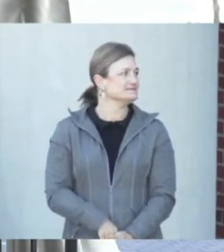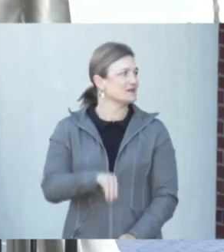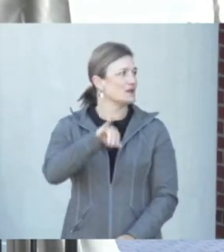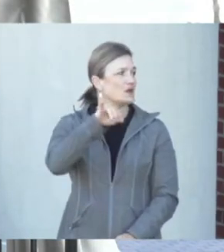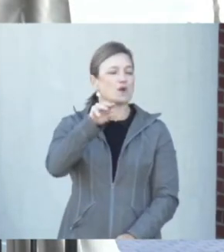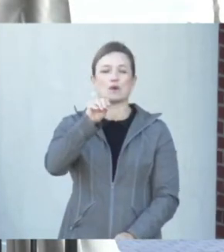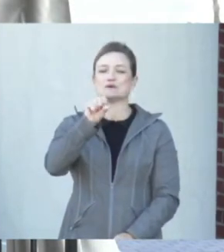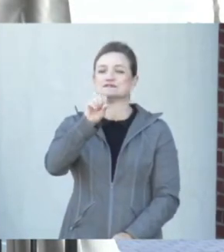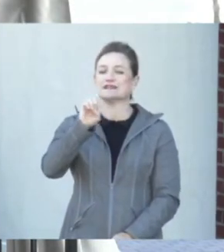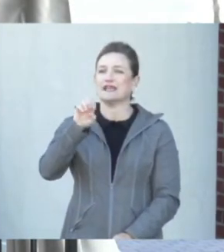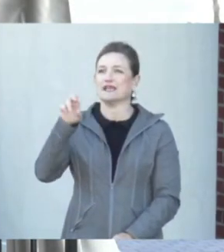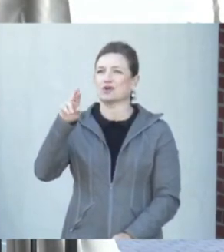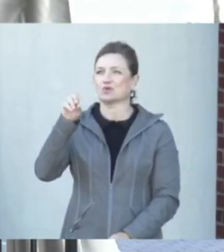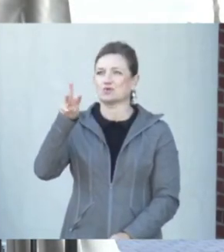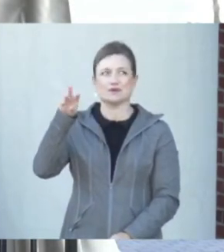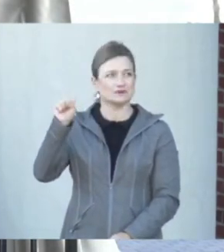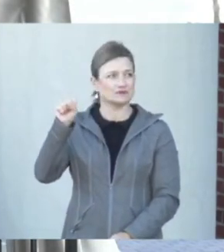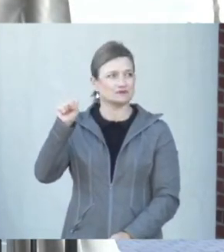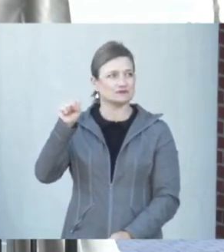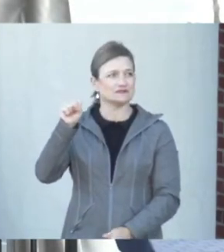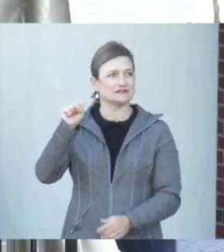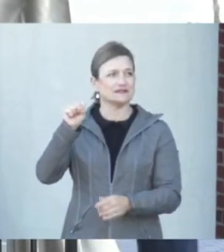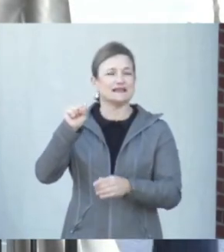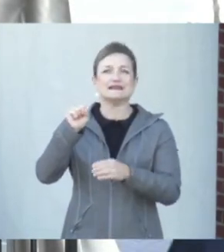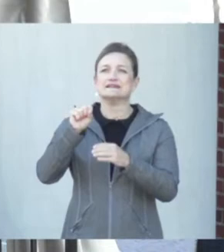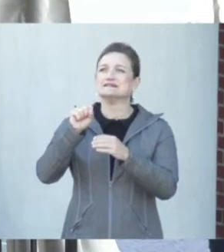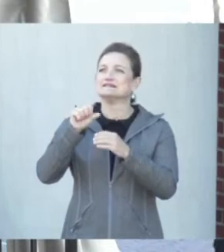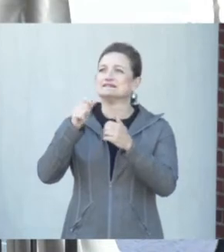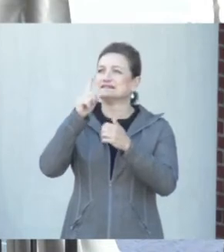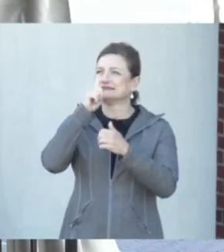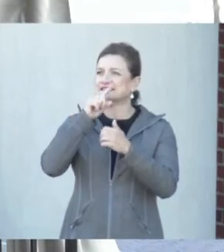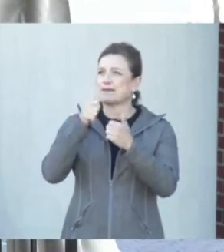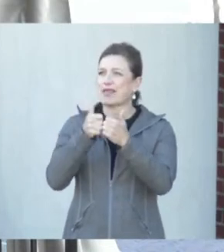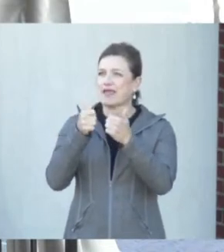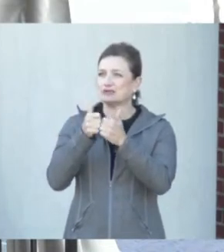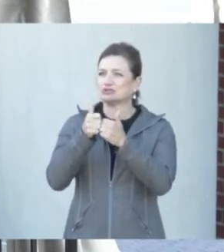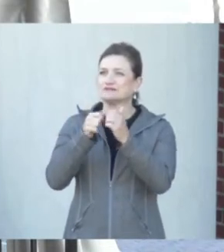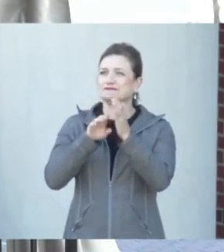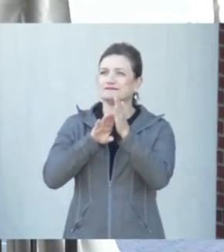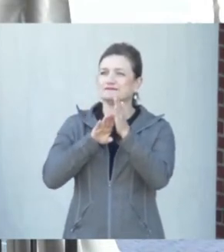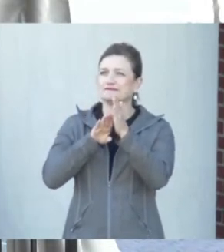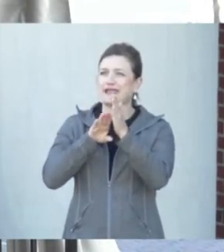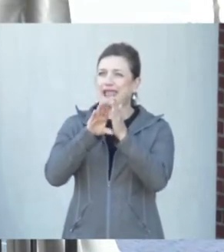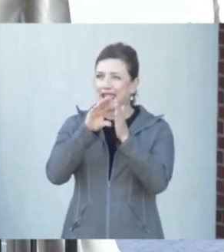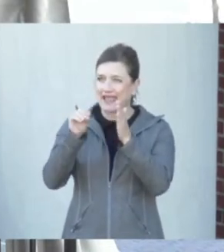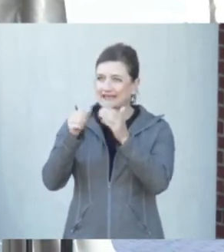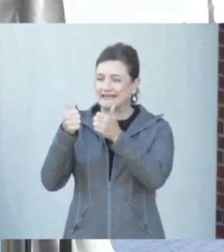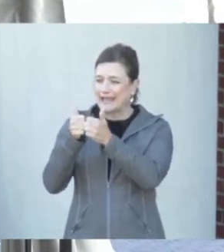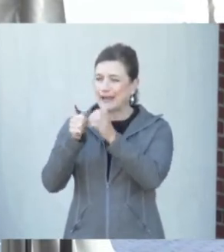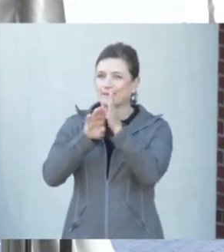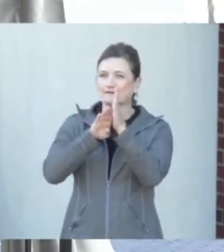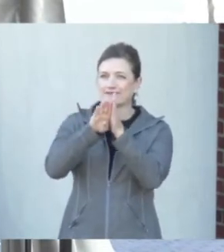Jose Cruz, Simulation and Game Development and Game Development Diploma.